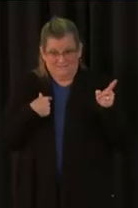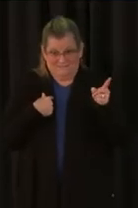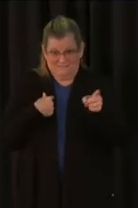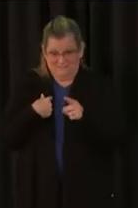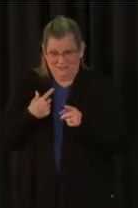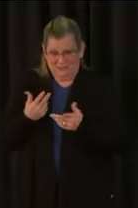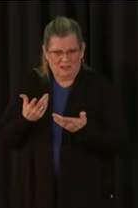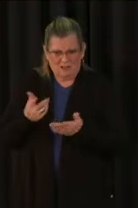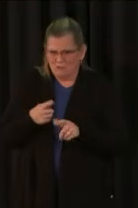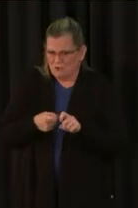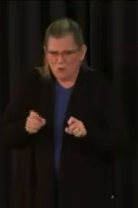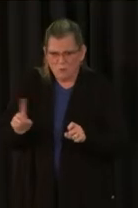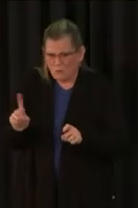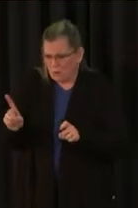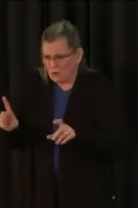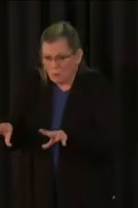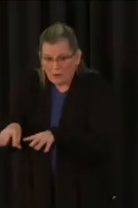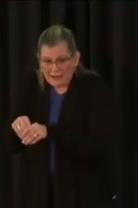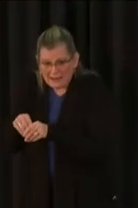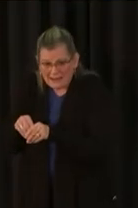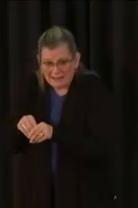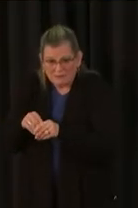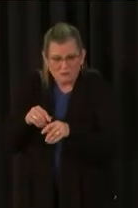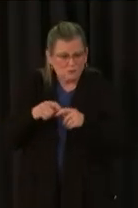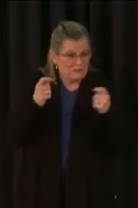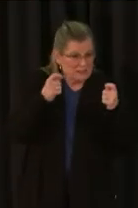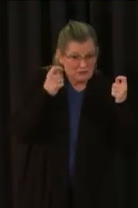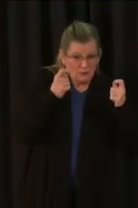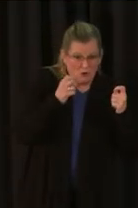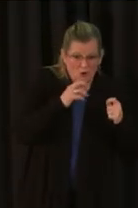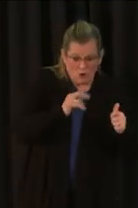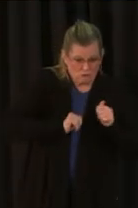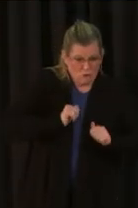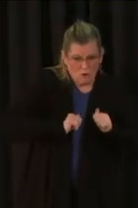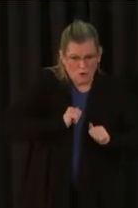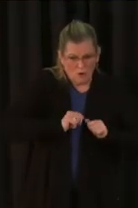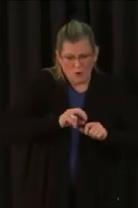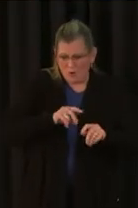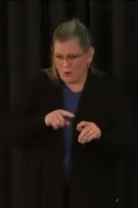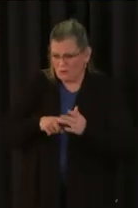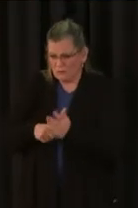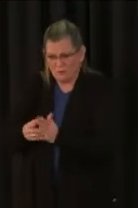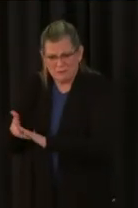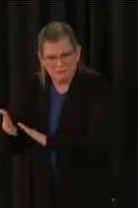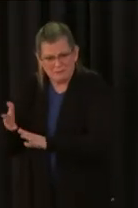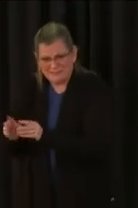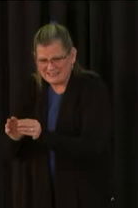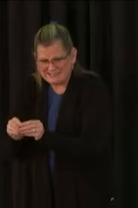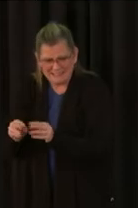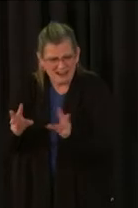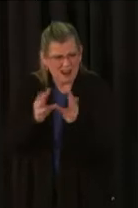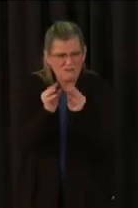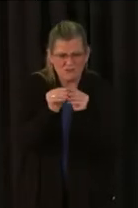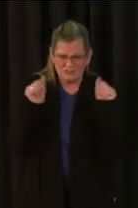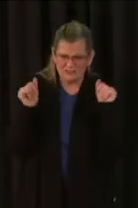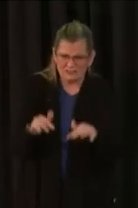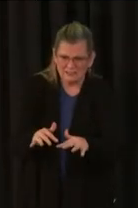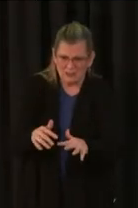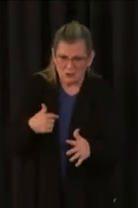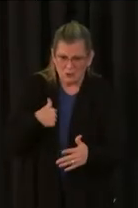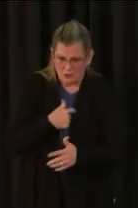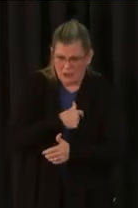from weddings to big festivals and concerts to important meetings that your corporations conduct,